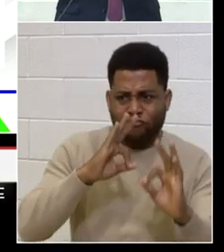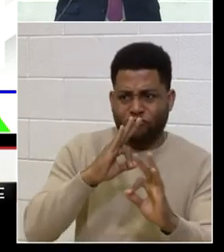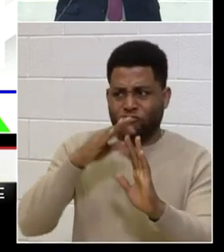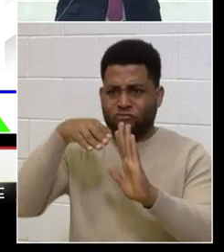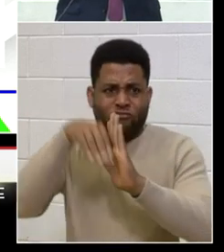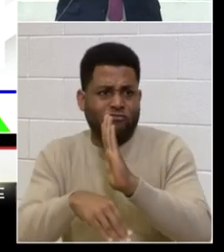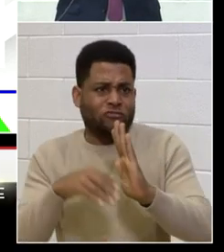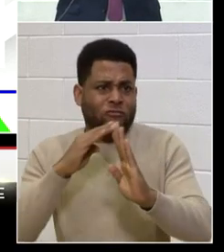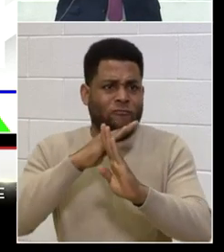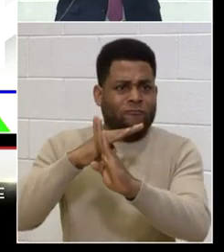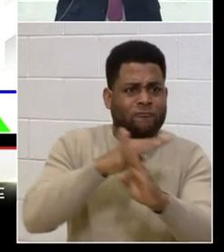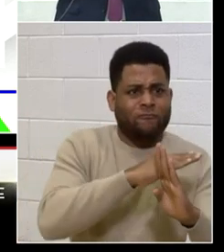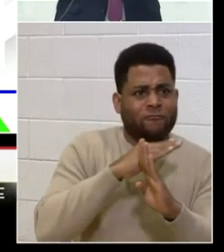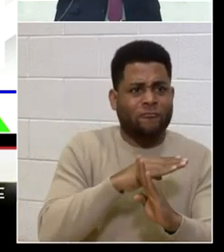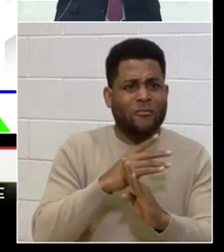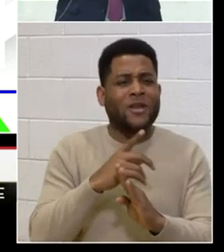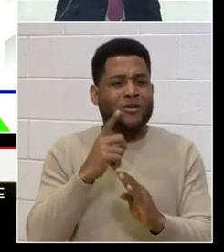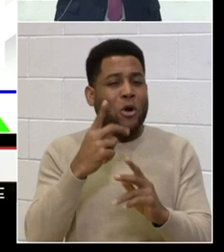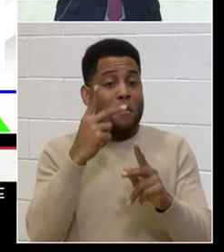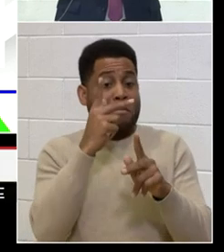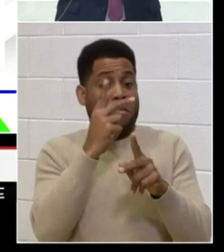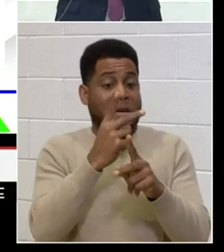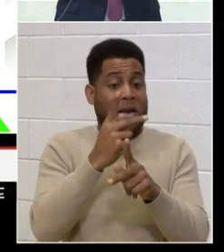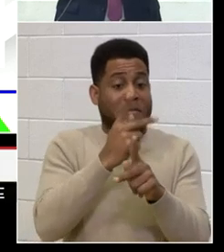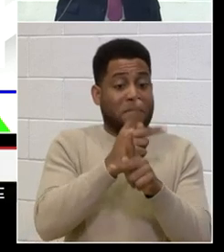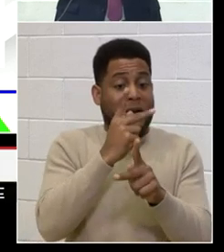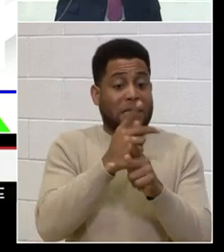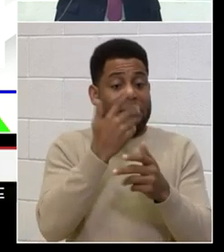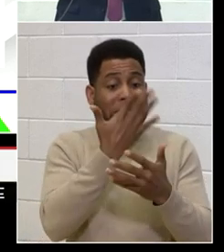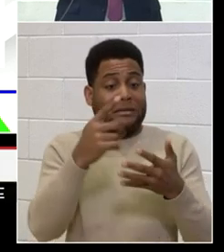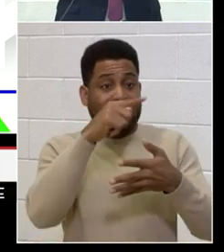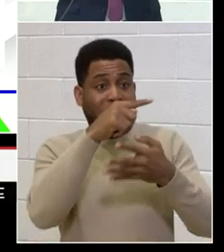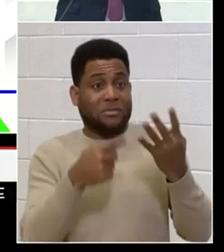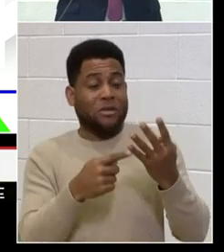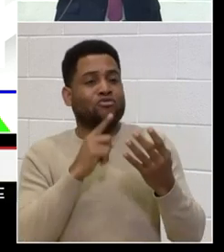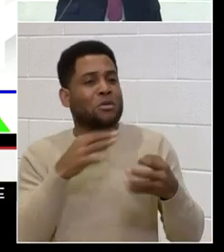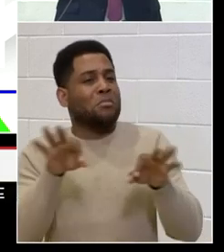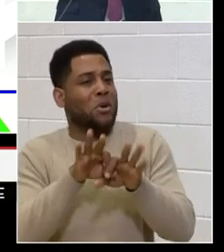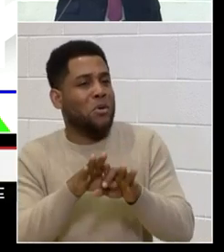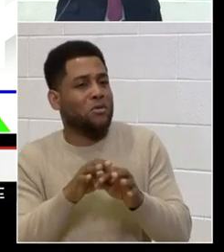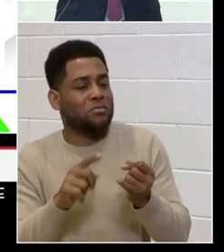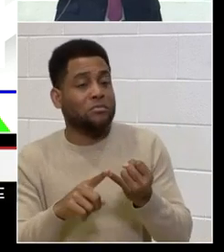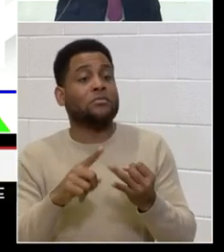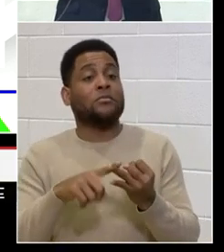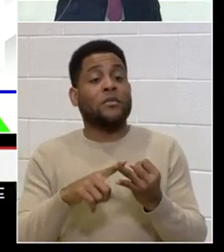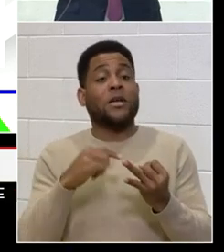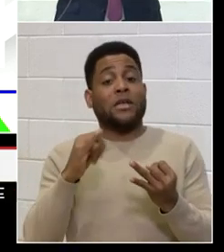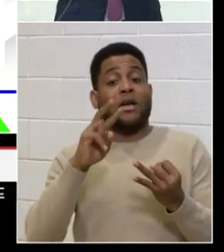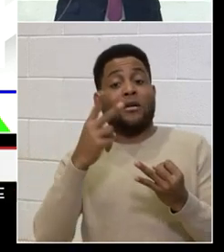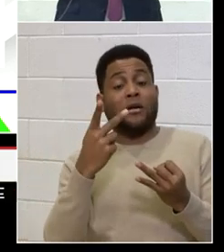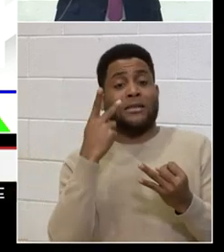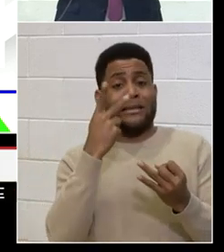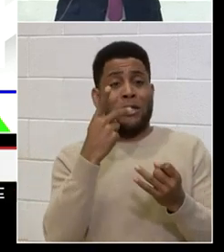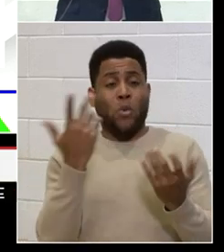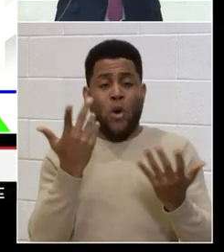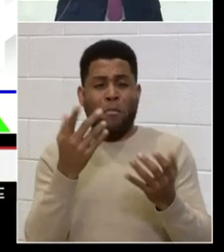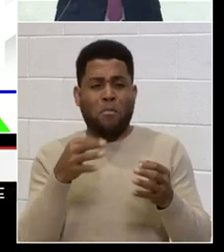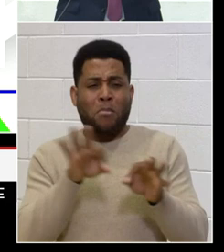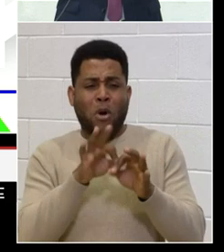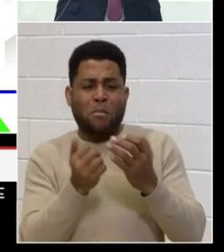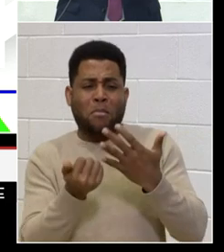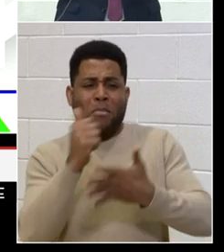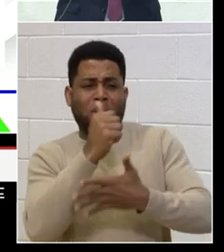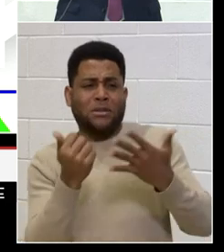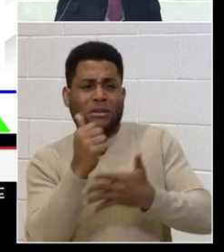what investments have a direct impact on life and safety for DC residents. A direct impact on people's lives and on their, not